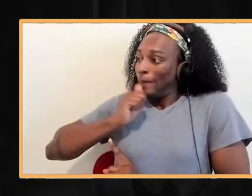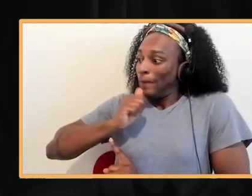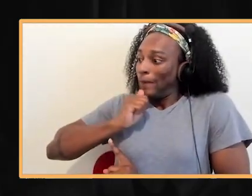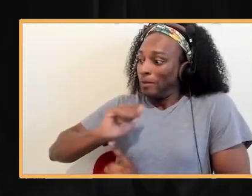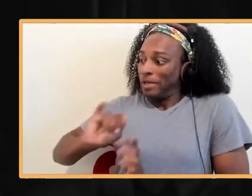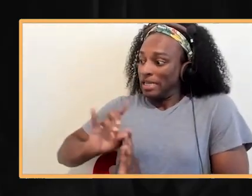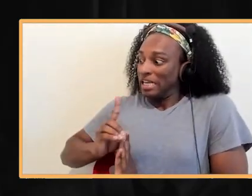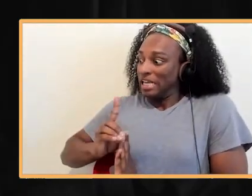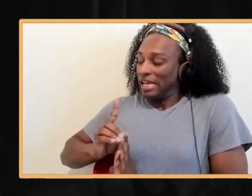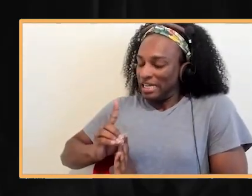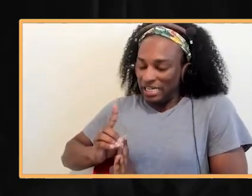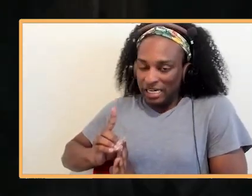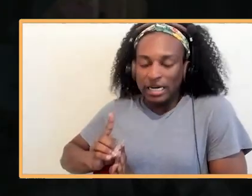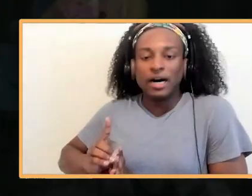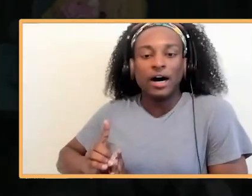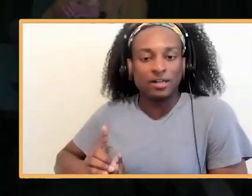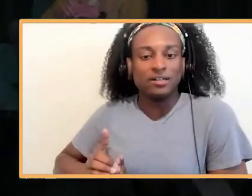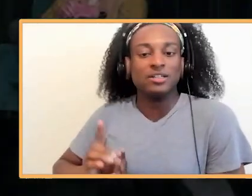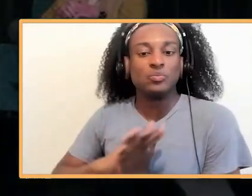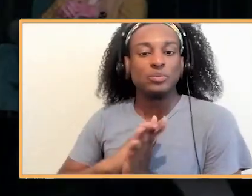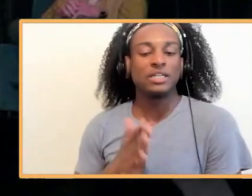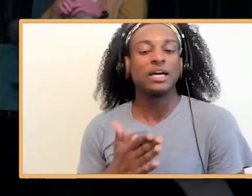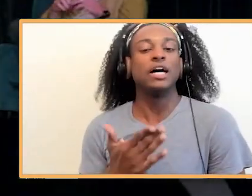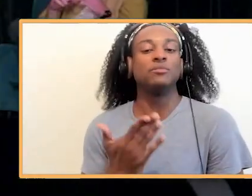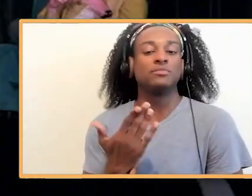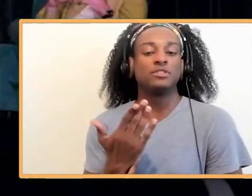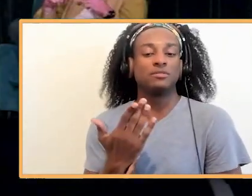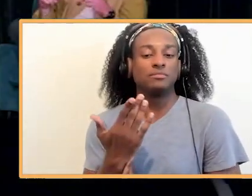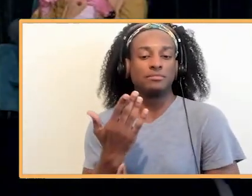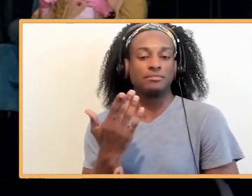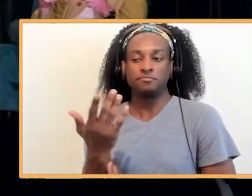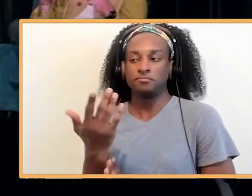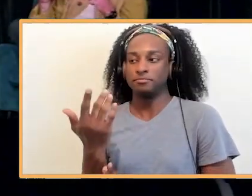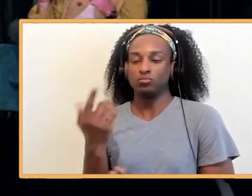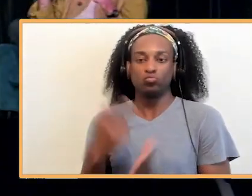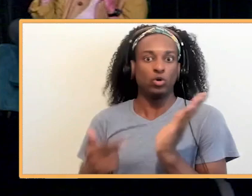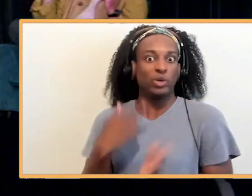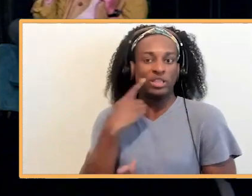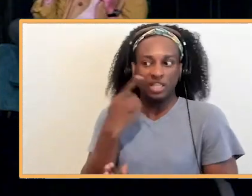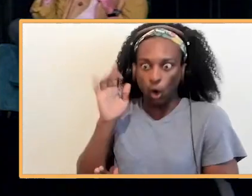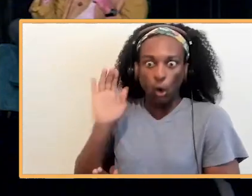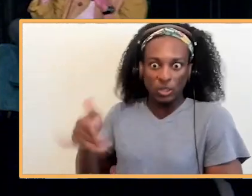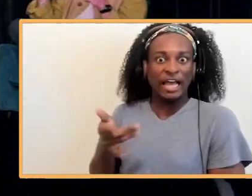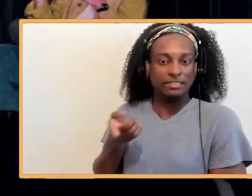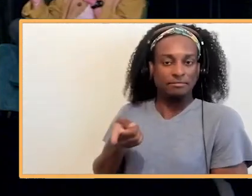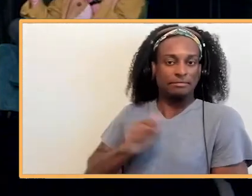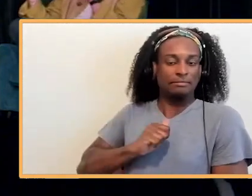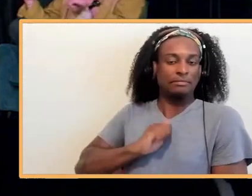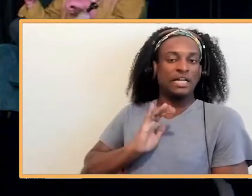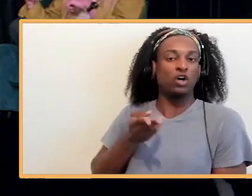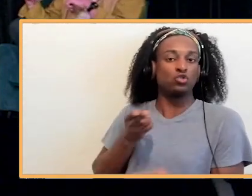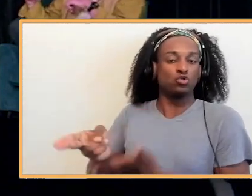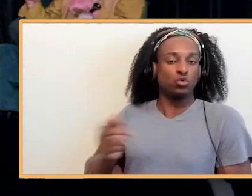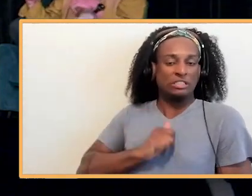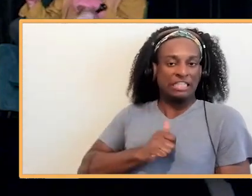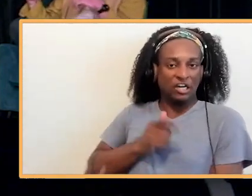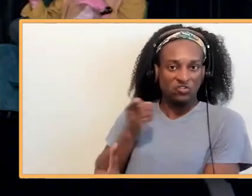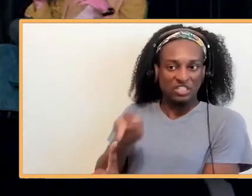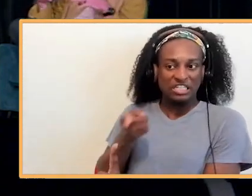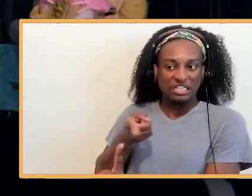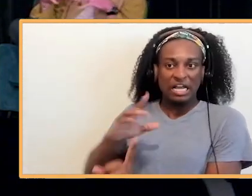say that again. Somebody missed it in the back row. The coping self becomes the self we mistake as our true